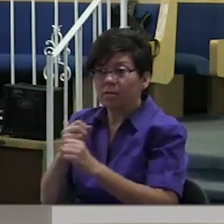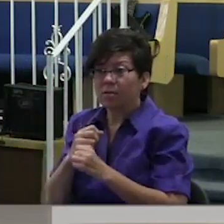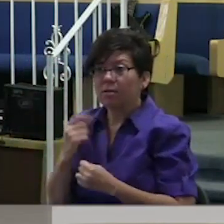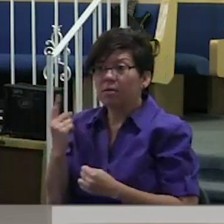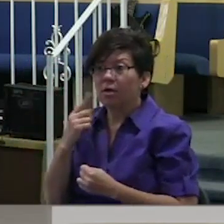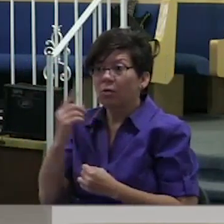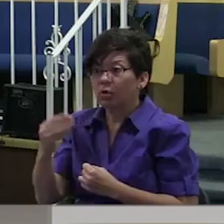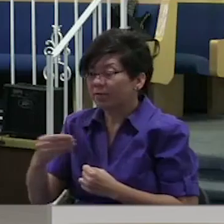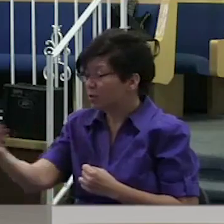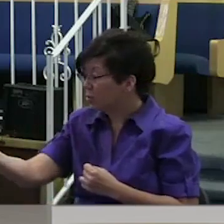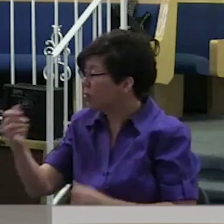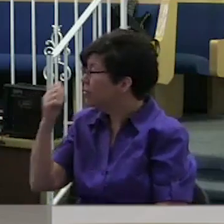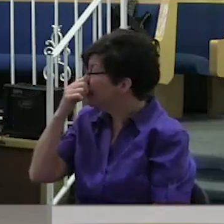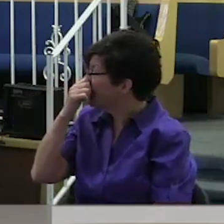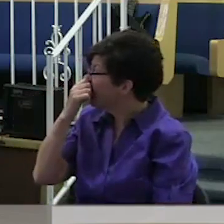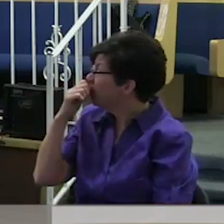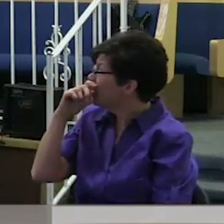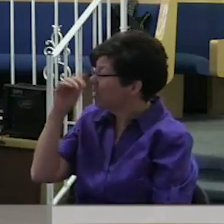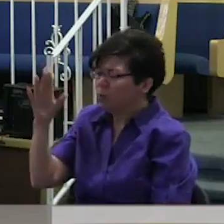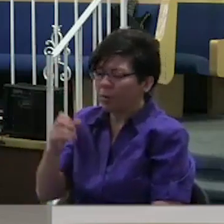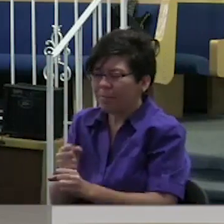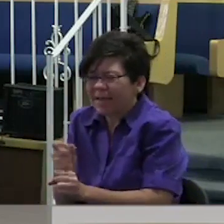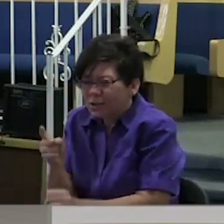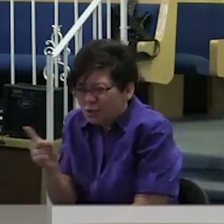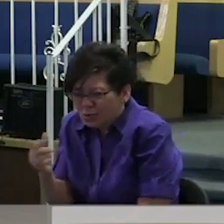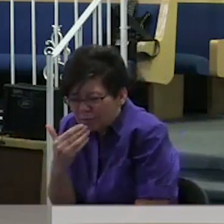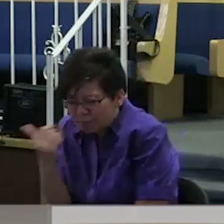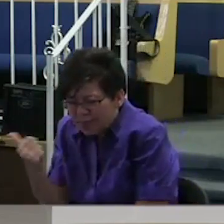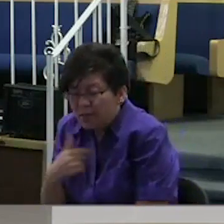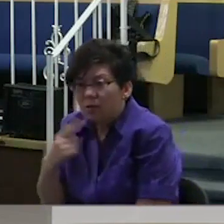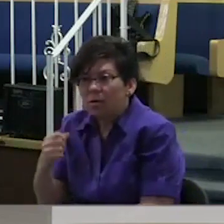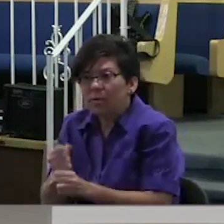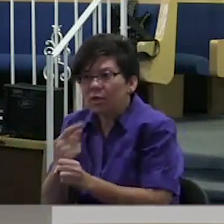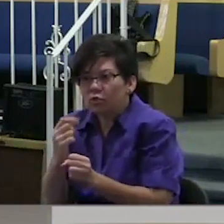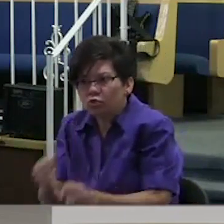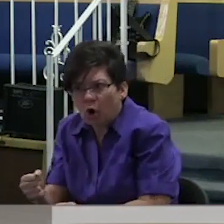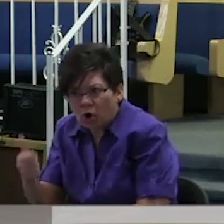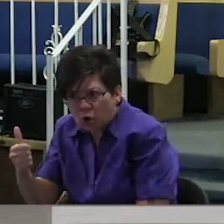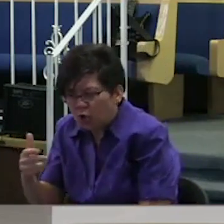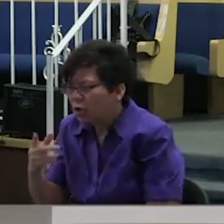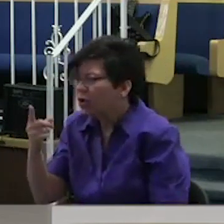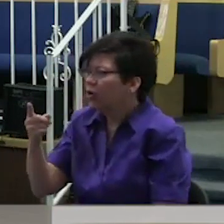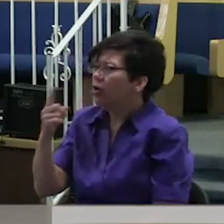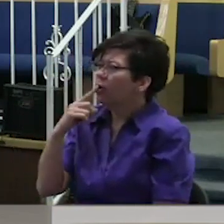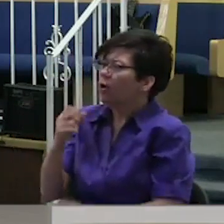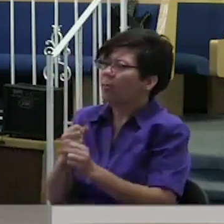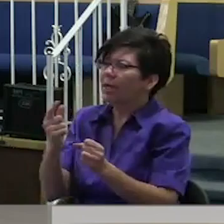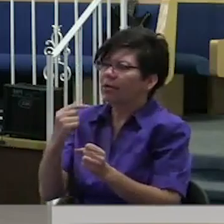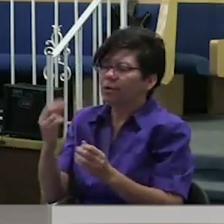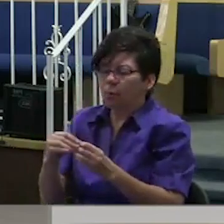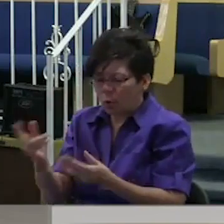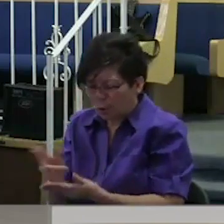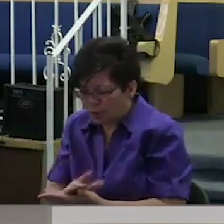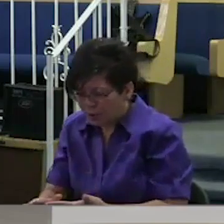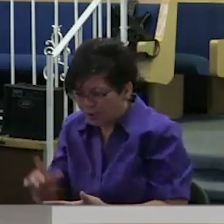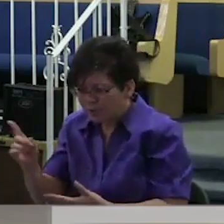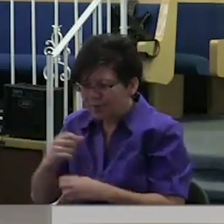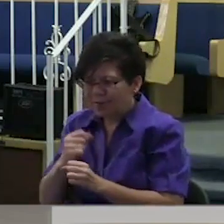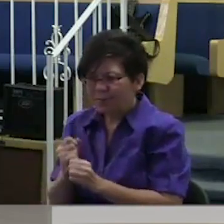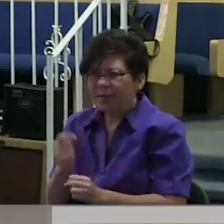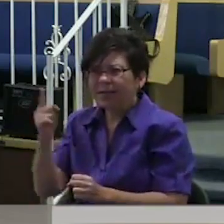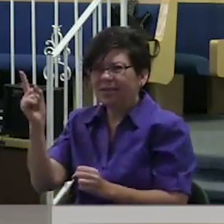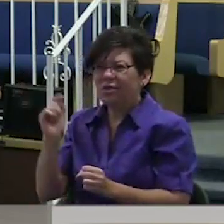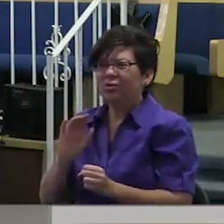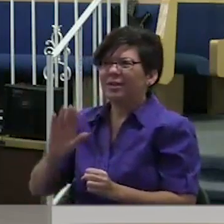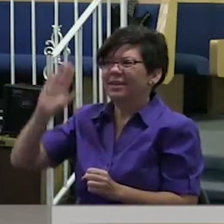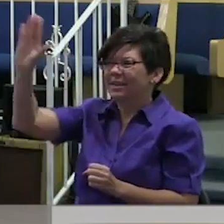it to you so he can make you better, so he can make you stronger, so he can make you holy, so he can make you